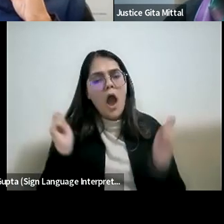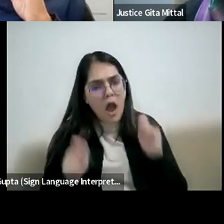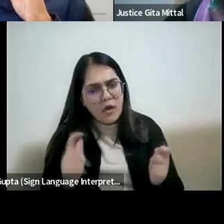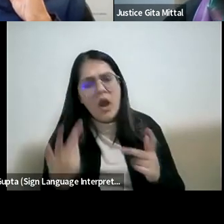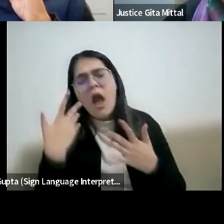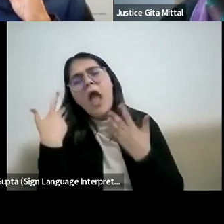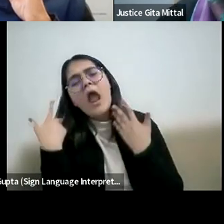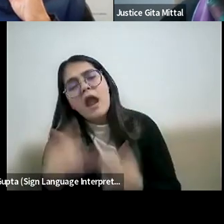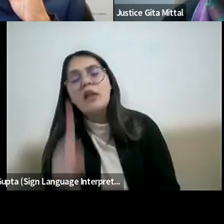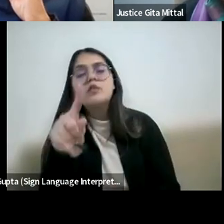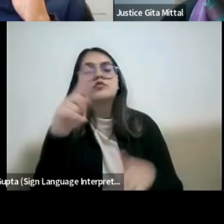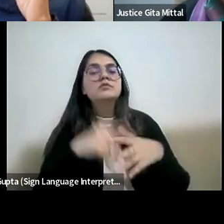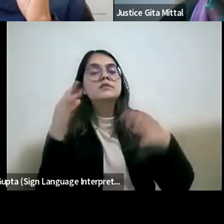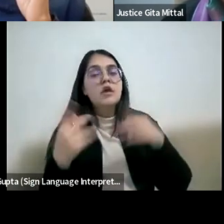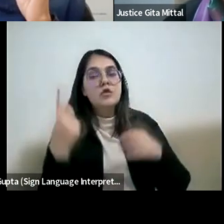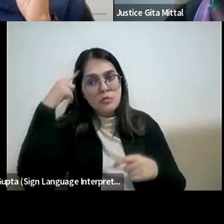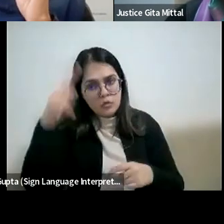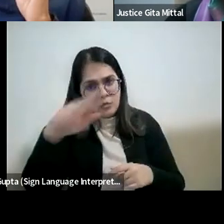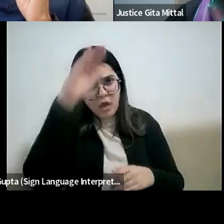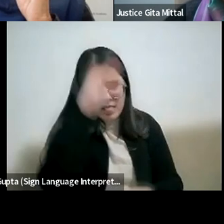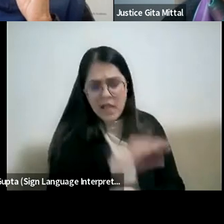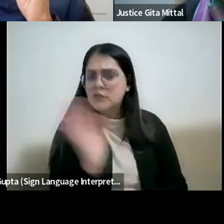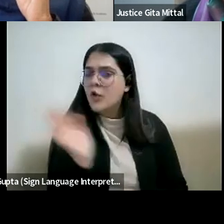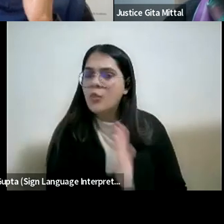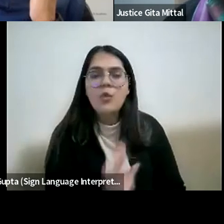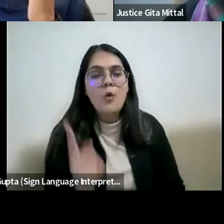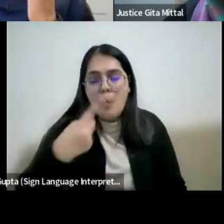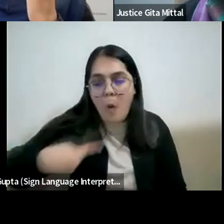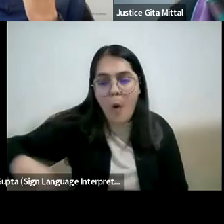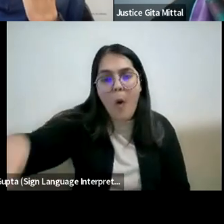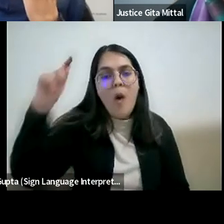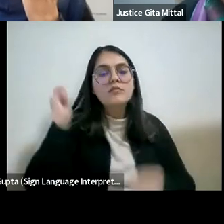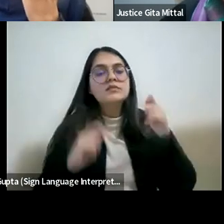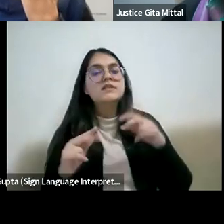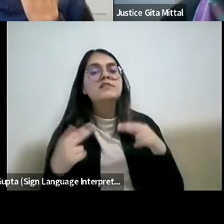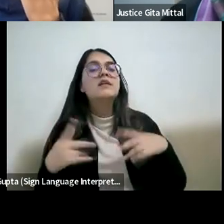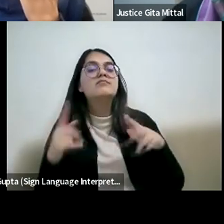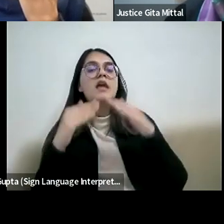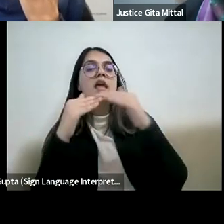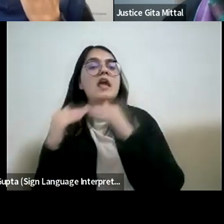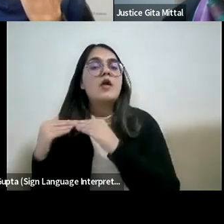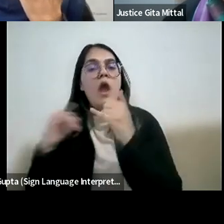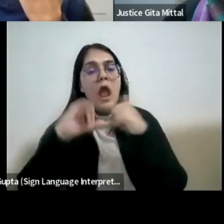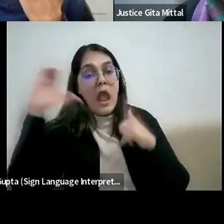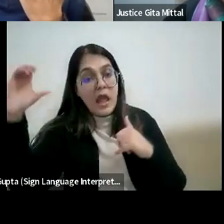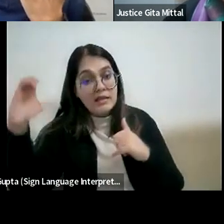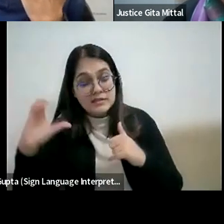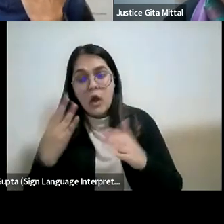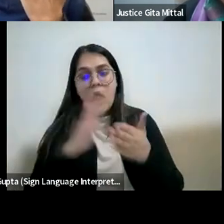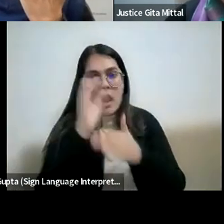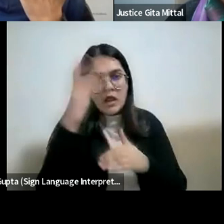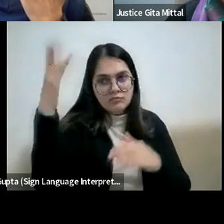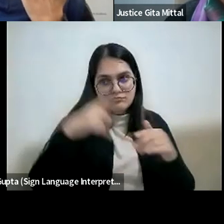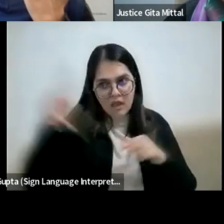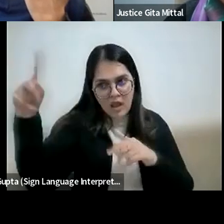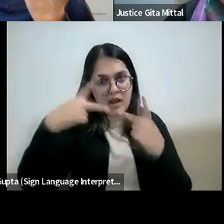Each one of you is as important as a judge in any other position. I would even put Supreme Court judges, because what a magistrate